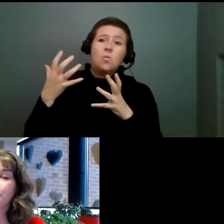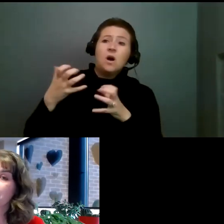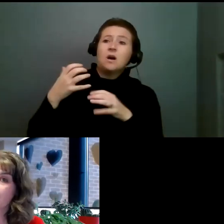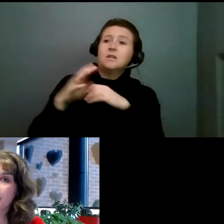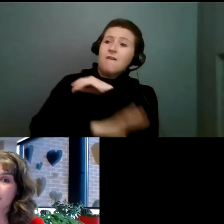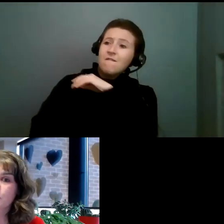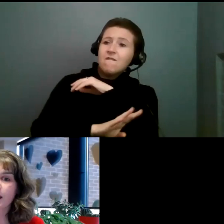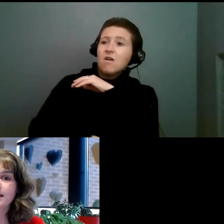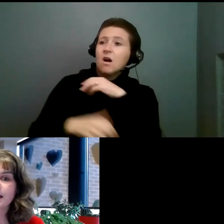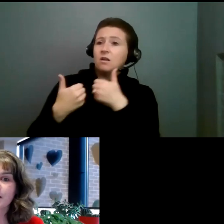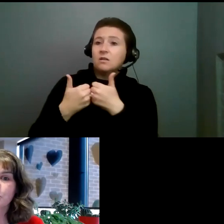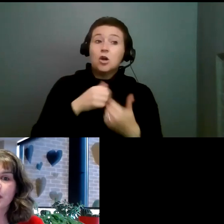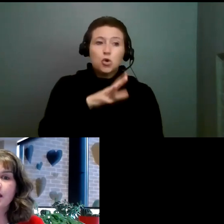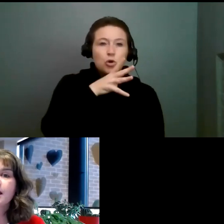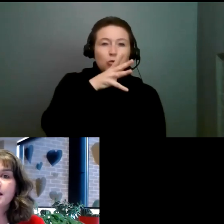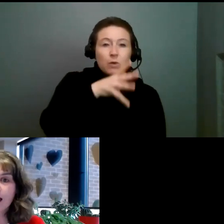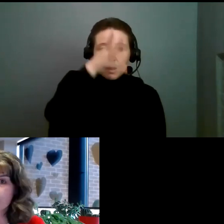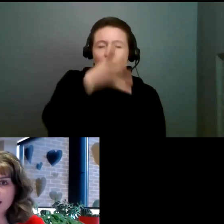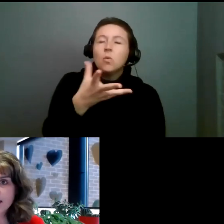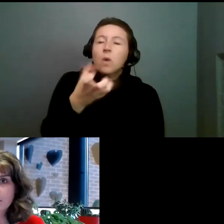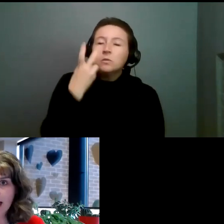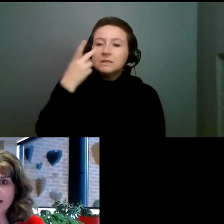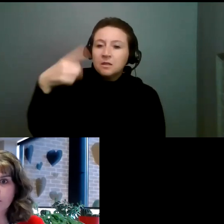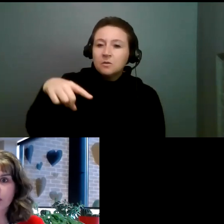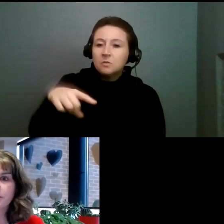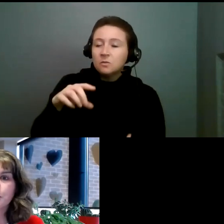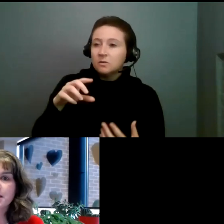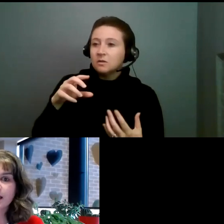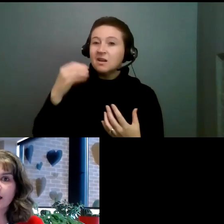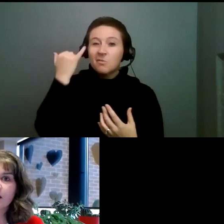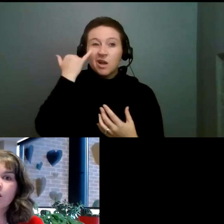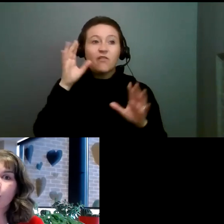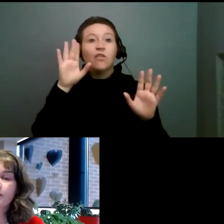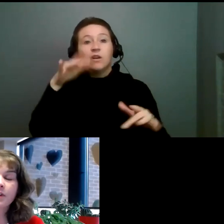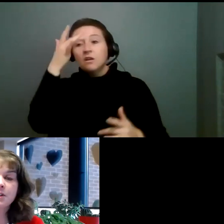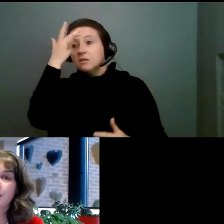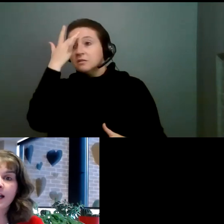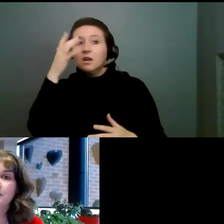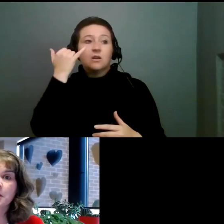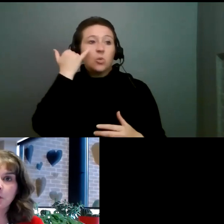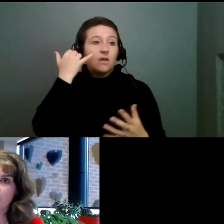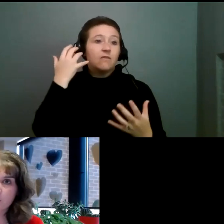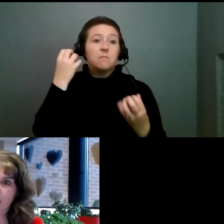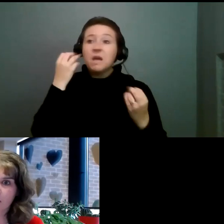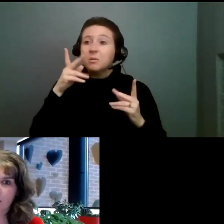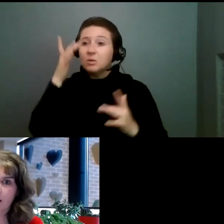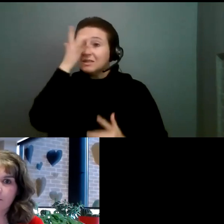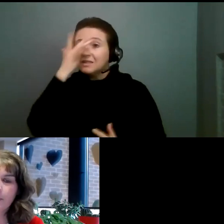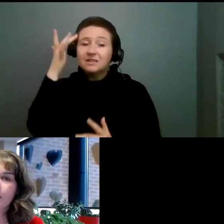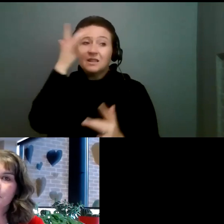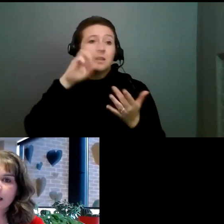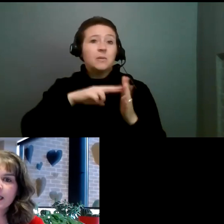and your grandparents want to see you. None of this is possible if you are sick or if there's a lot of community spread